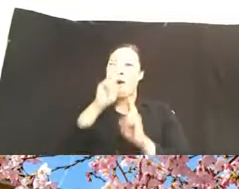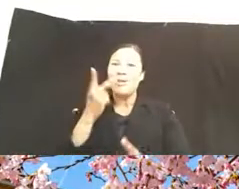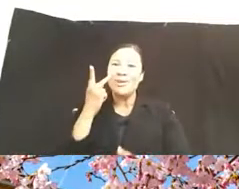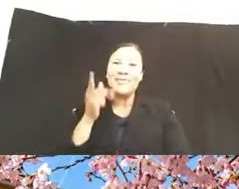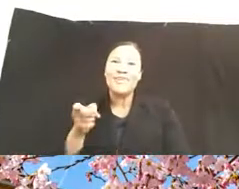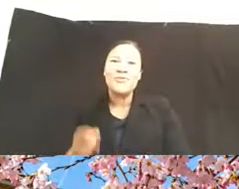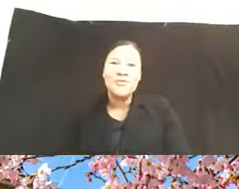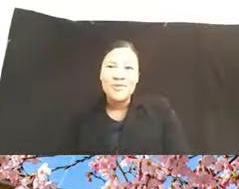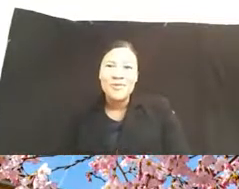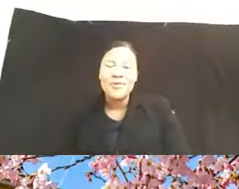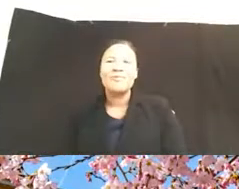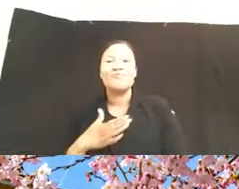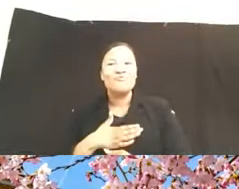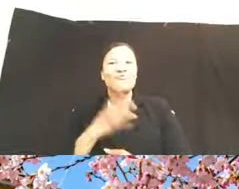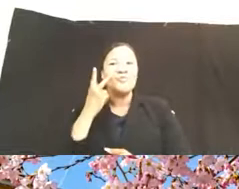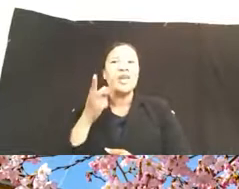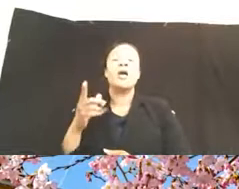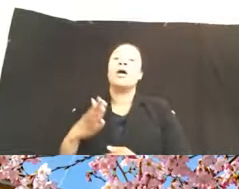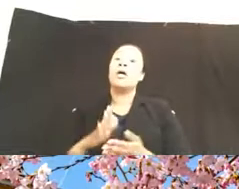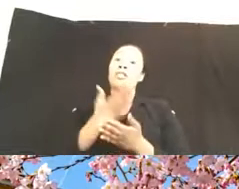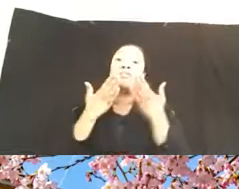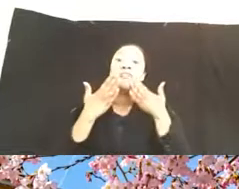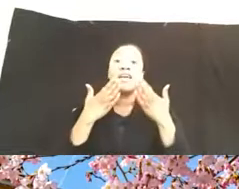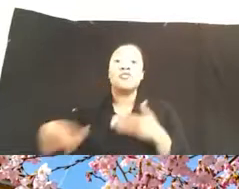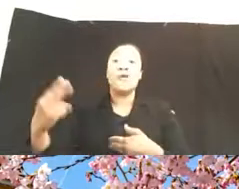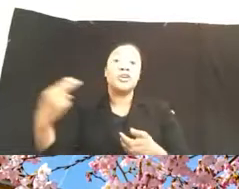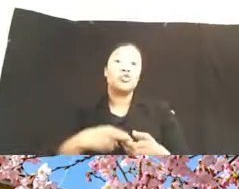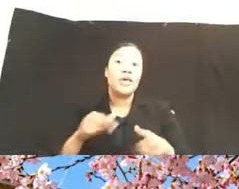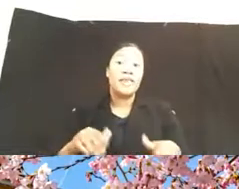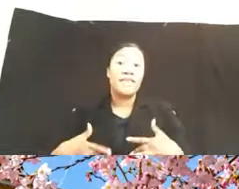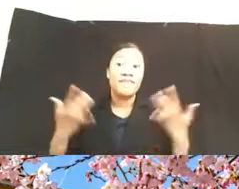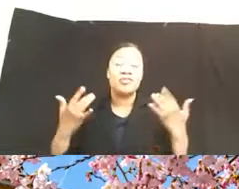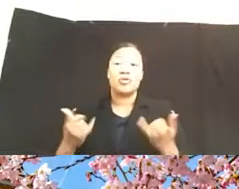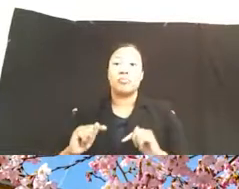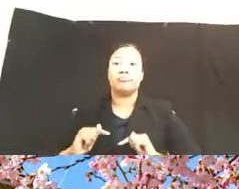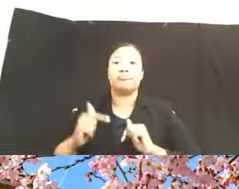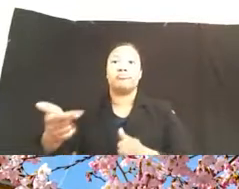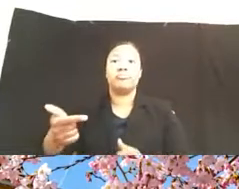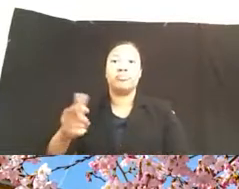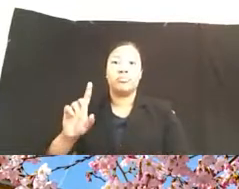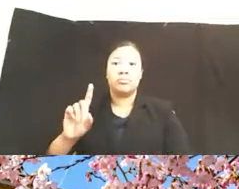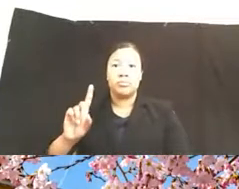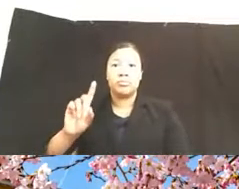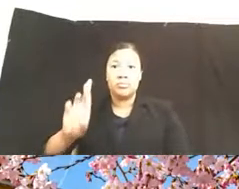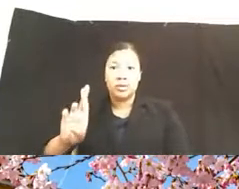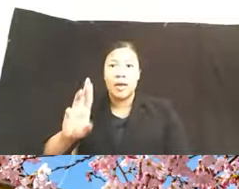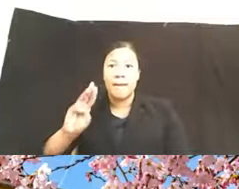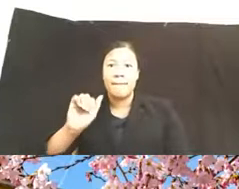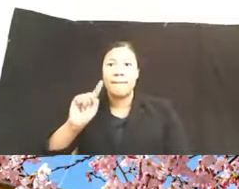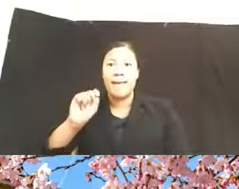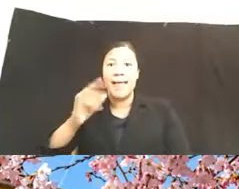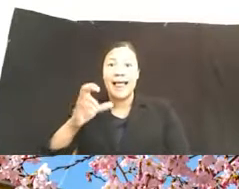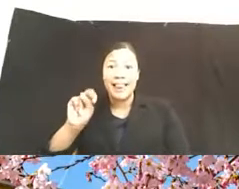all for coming, for attending this event. And I'll now turn the floor over to Dr. Jordana Matlin and Dr. Garrett